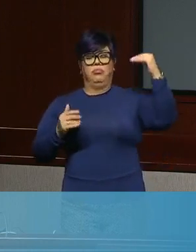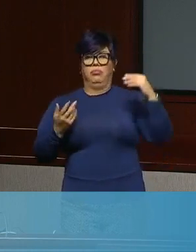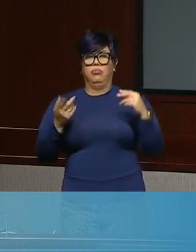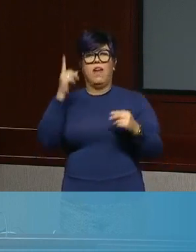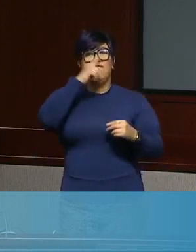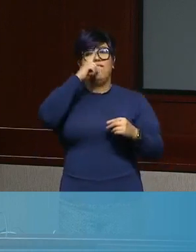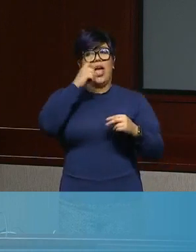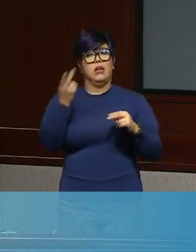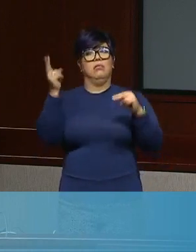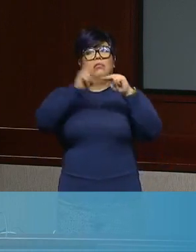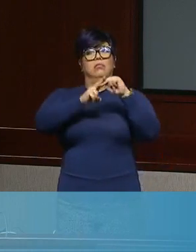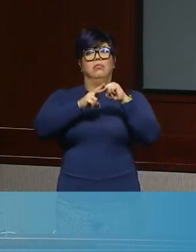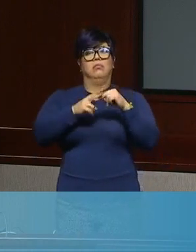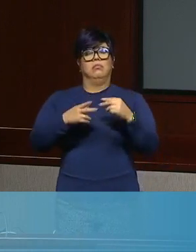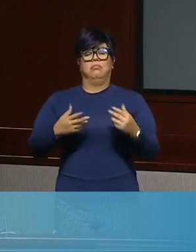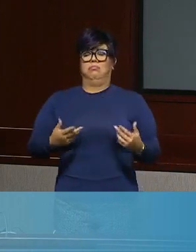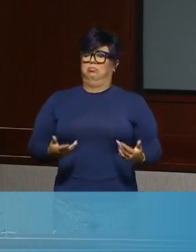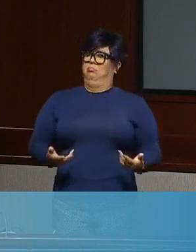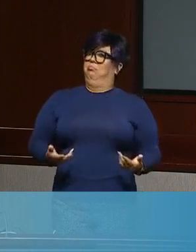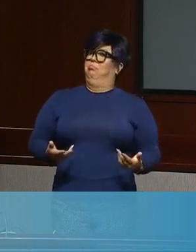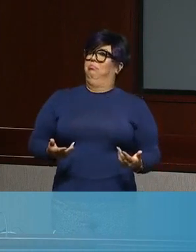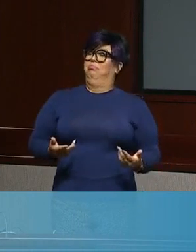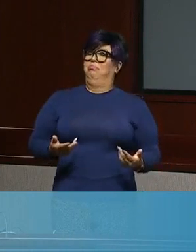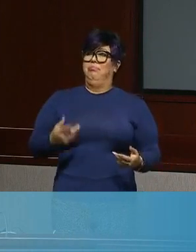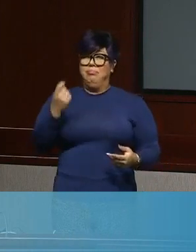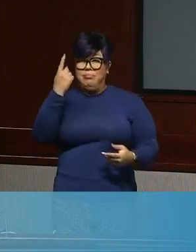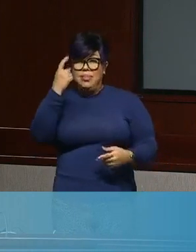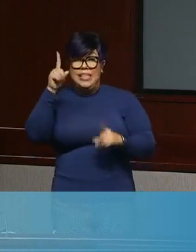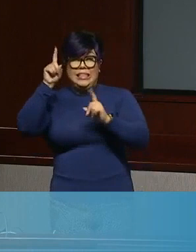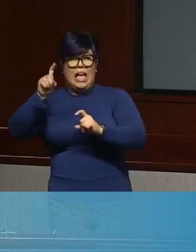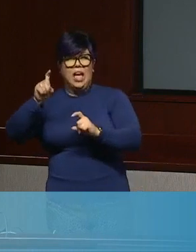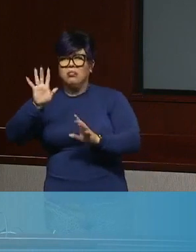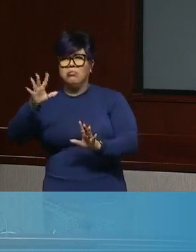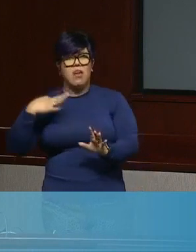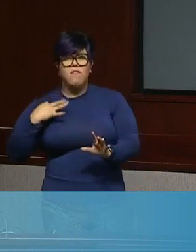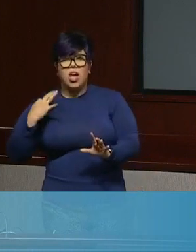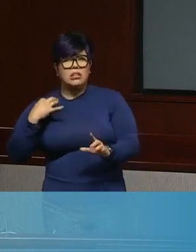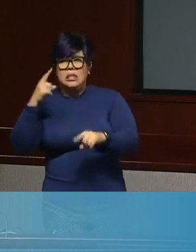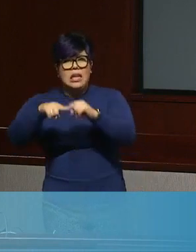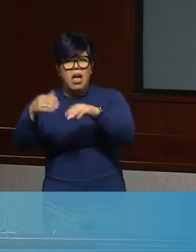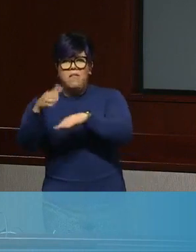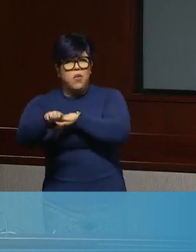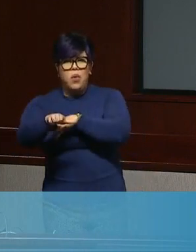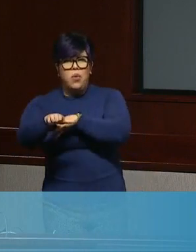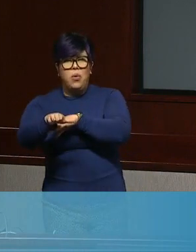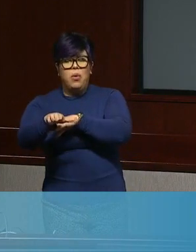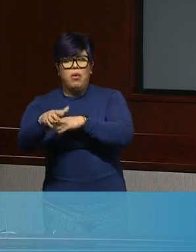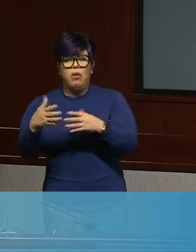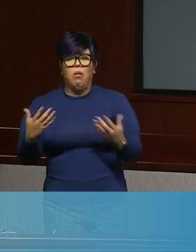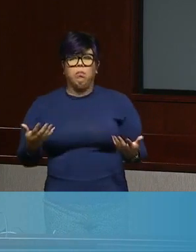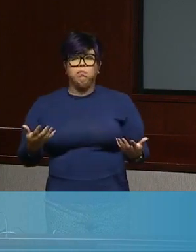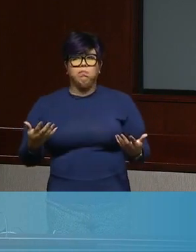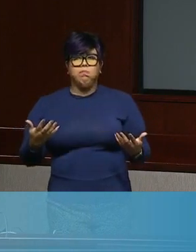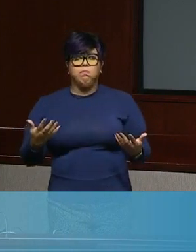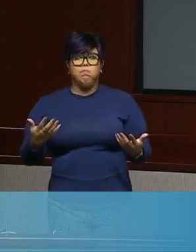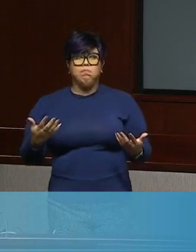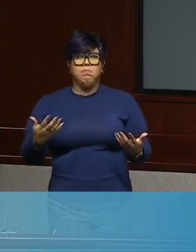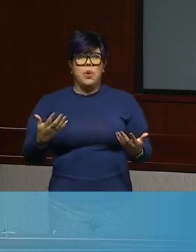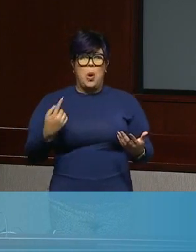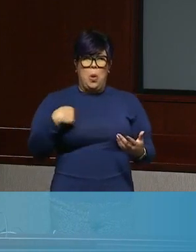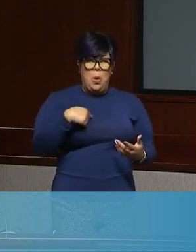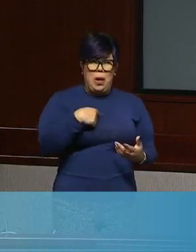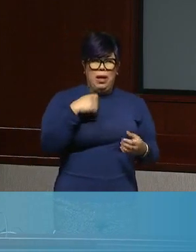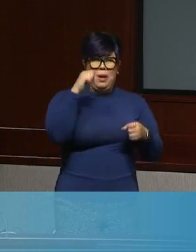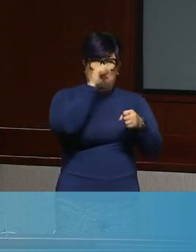is a total voluntary action. This, despite all the investment our county has made, all we've done to